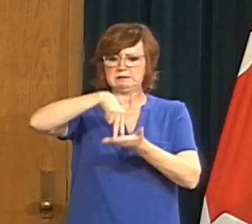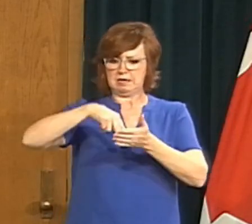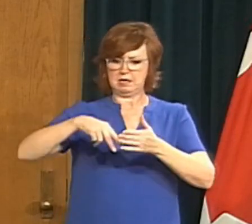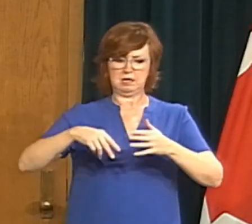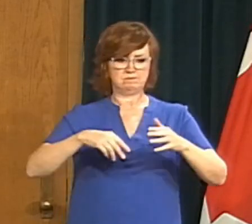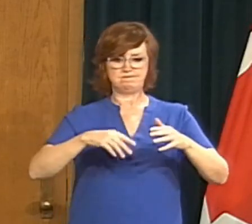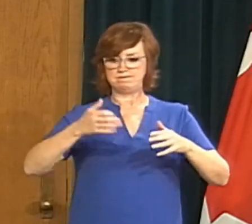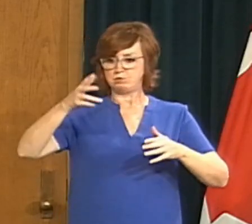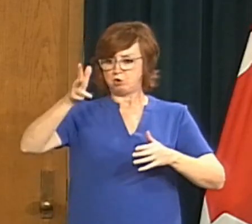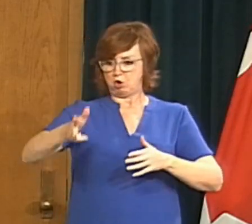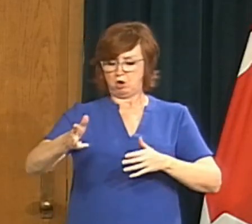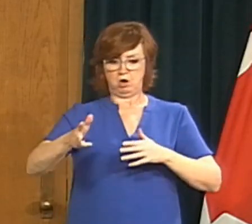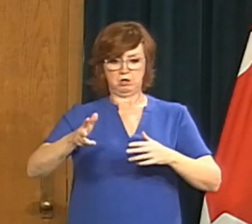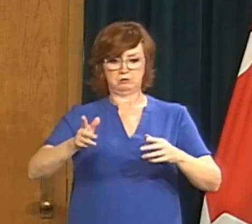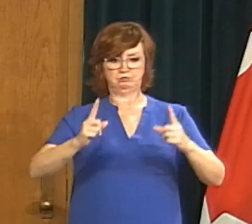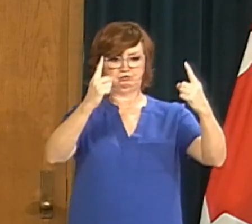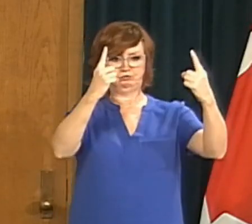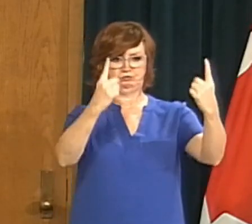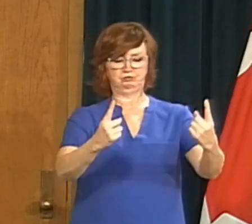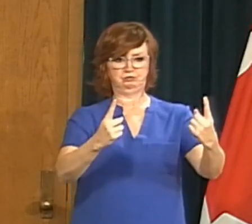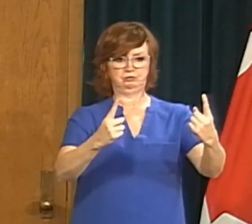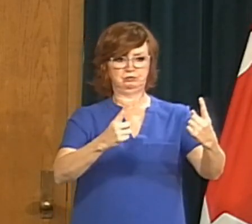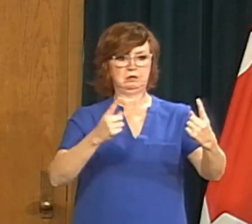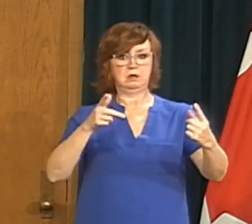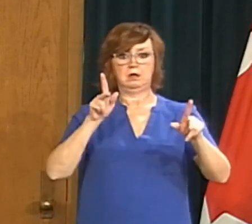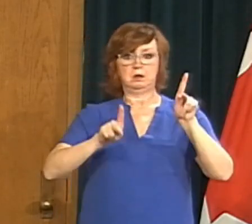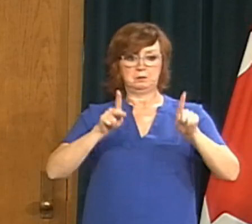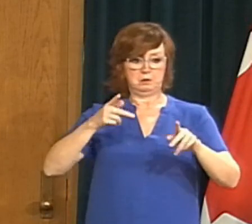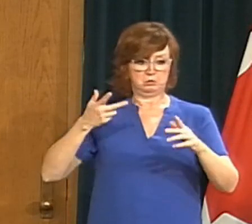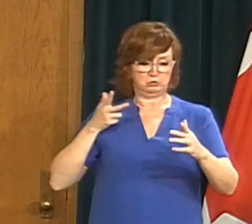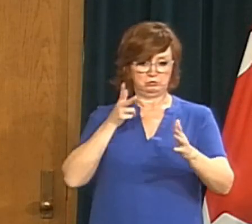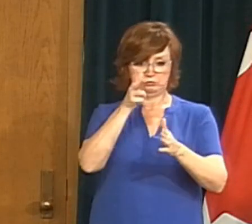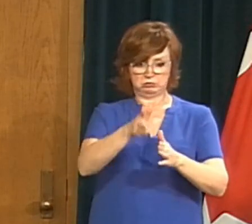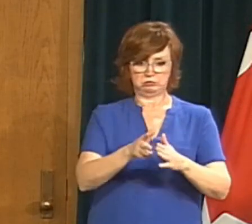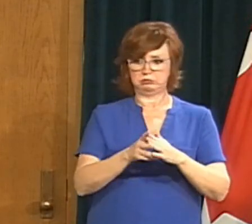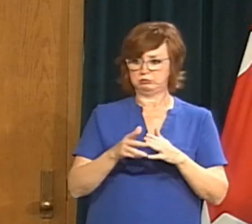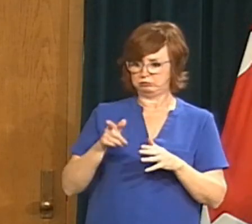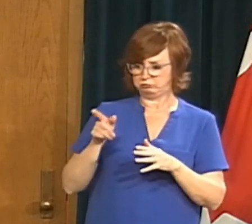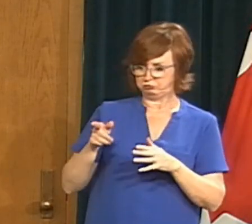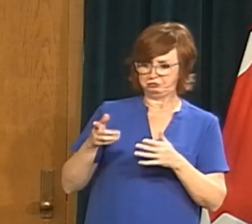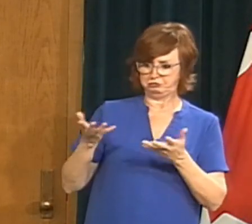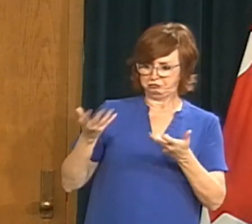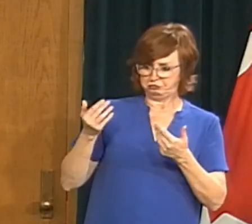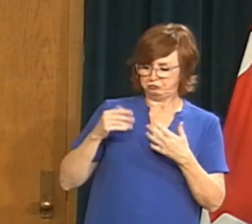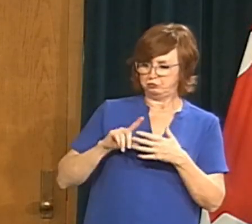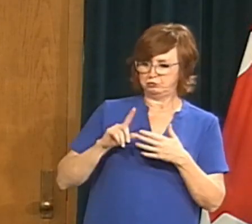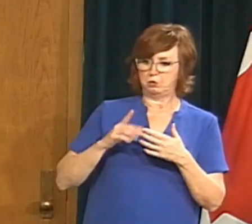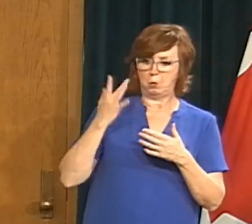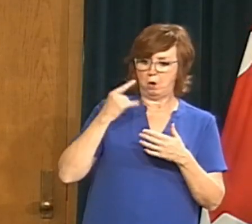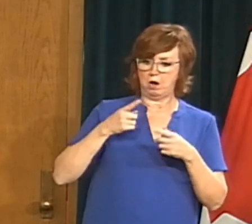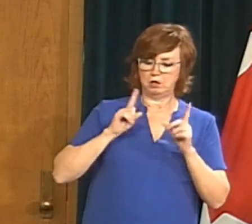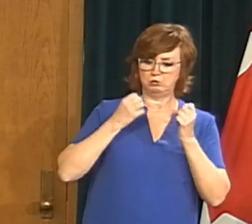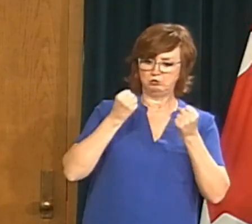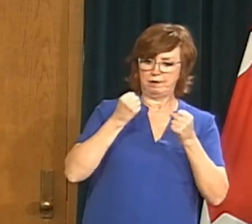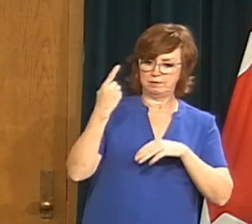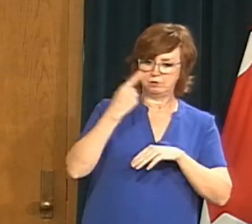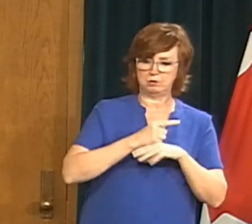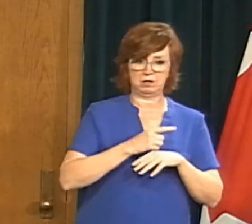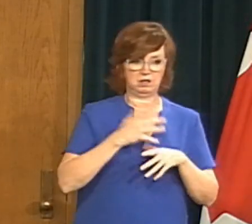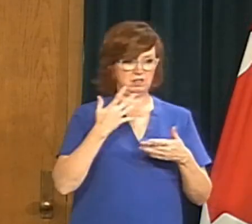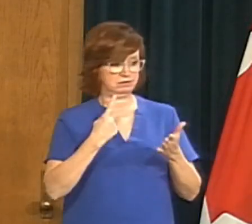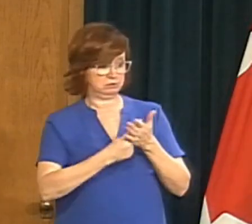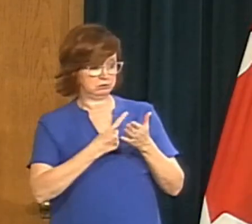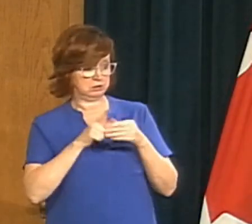some possible measures, wondering if you've come to any conclusion with that. No, we haven't had any further discussions with respect to that today. As I